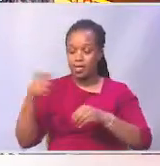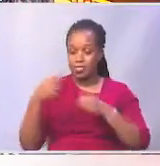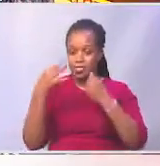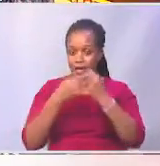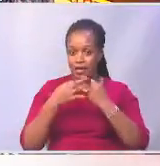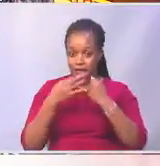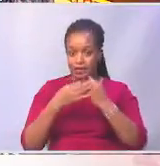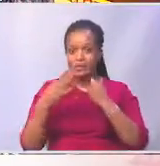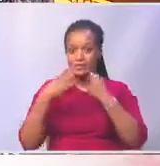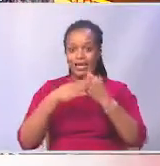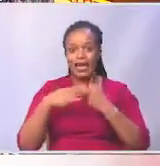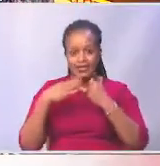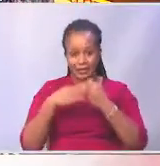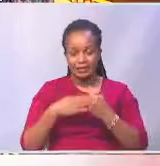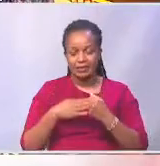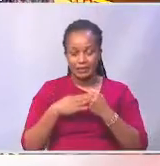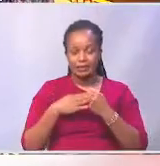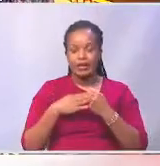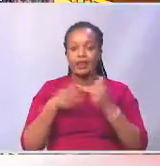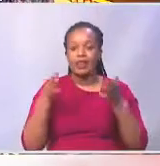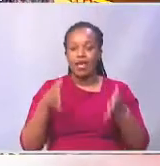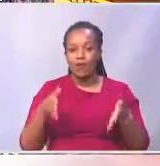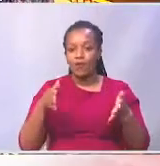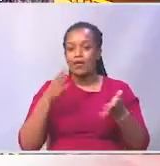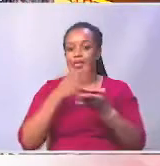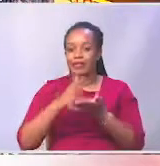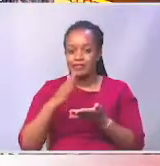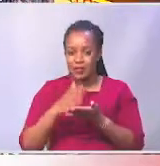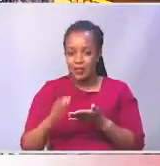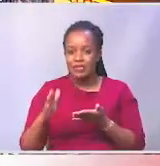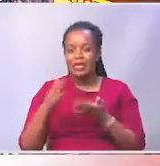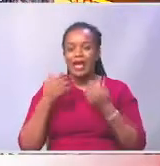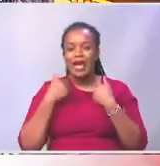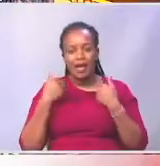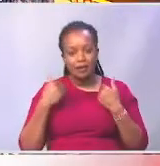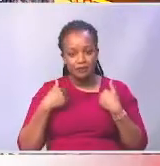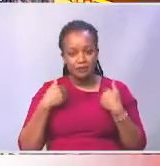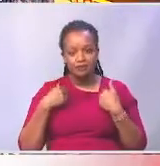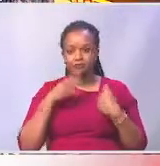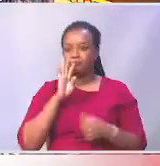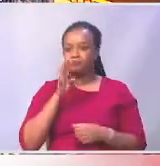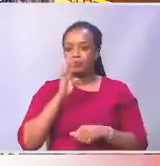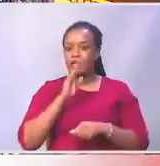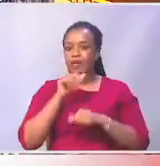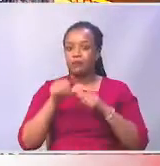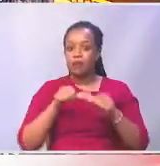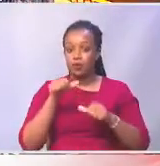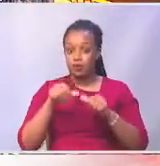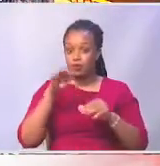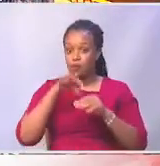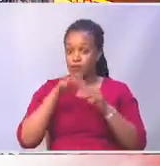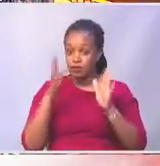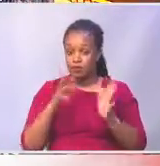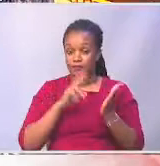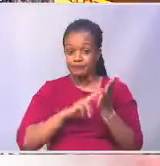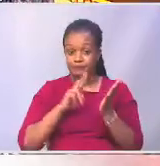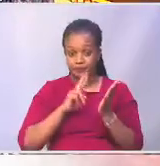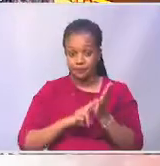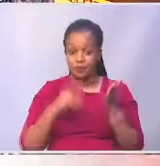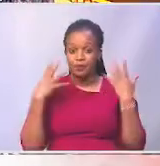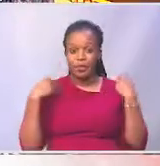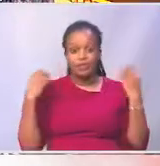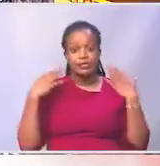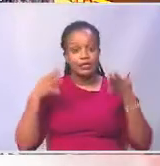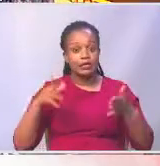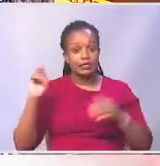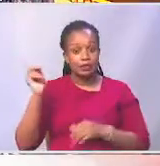with excuses. Speaking when he presided over the launch of the mass voter registration exercise in Nairobi, the ODM boss